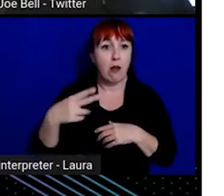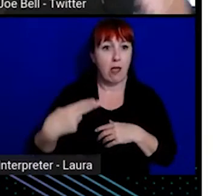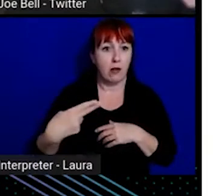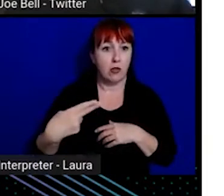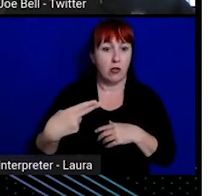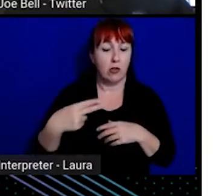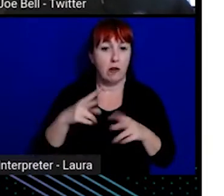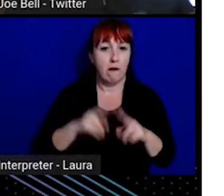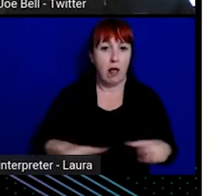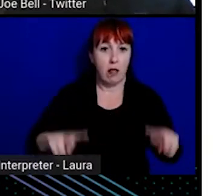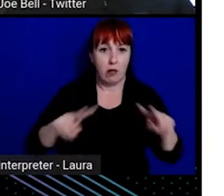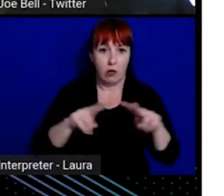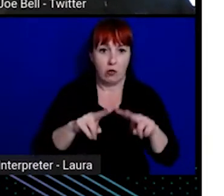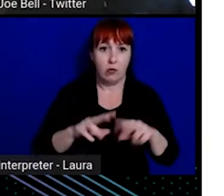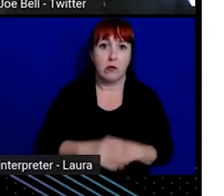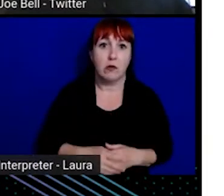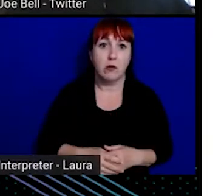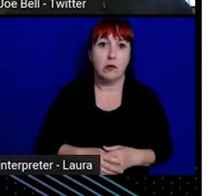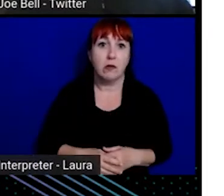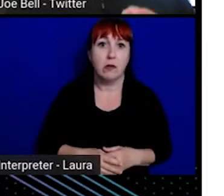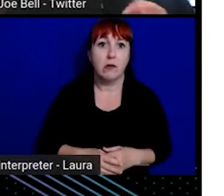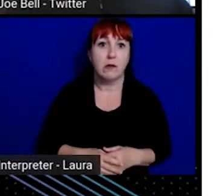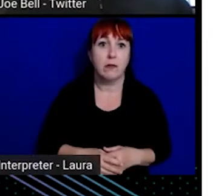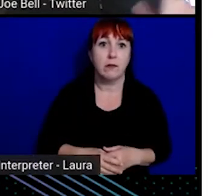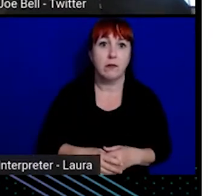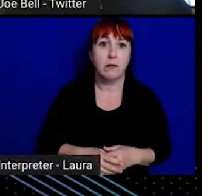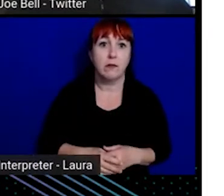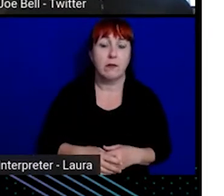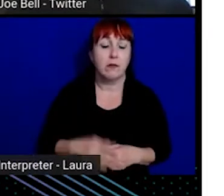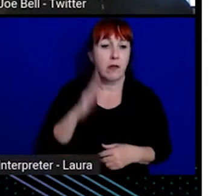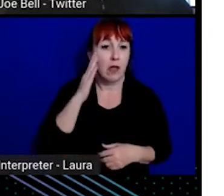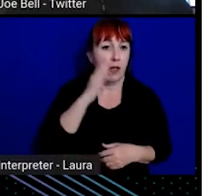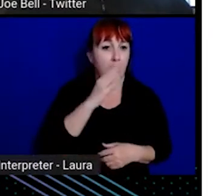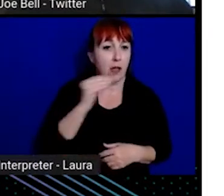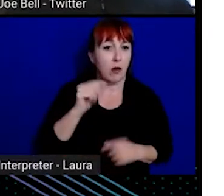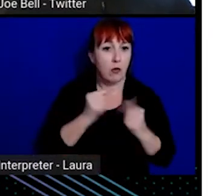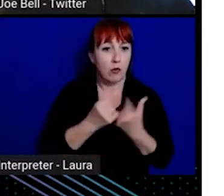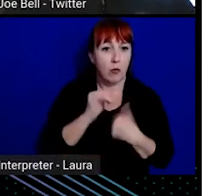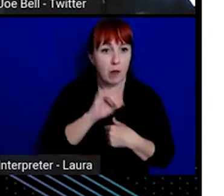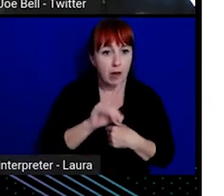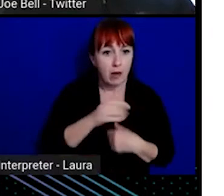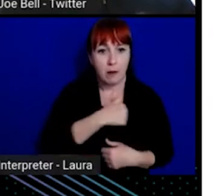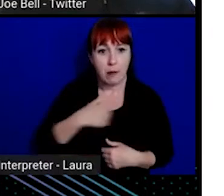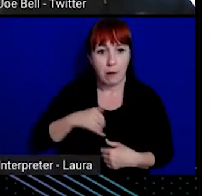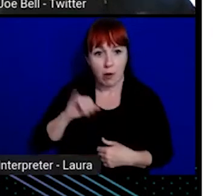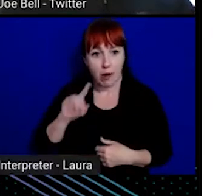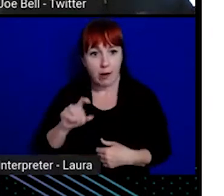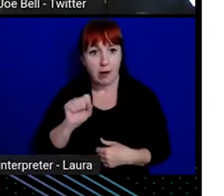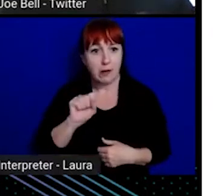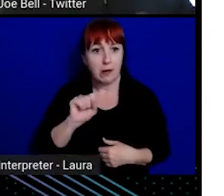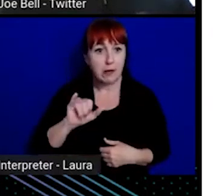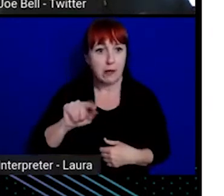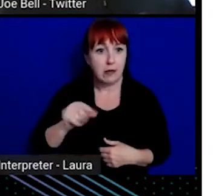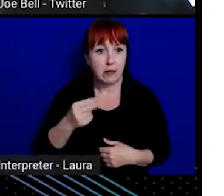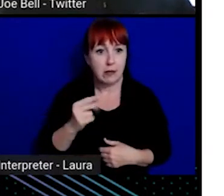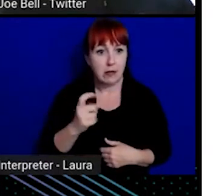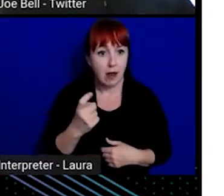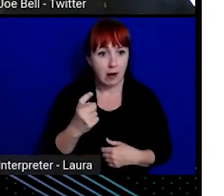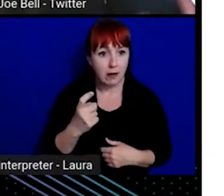then the group ID member ID syntax to import that, and then